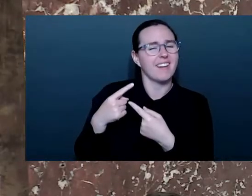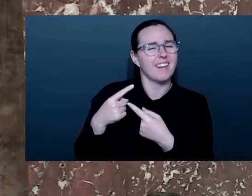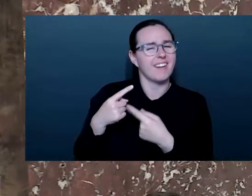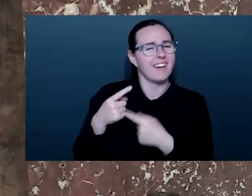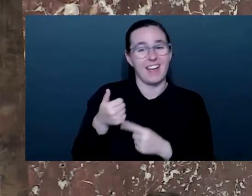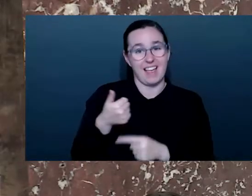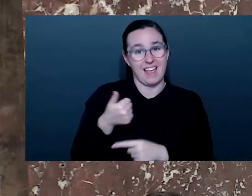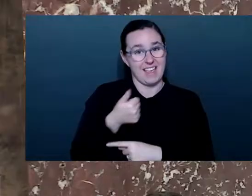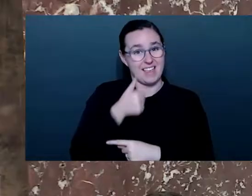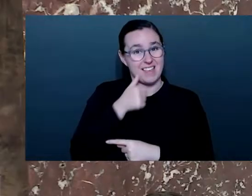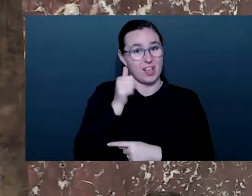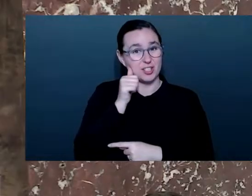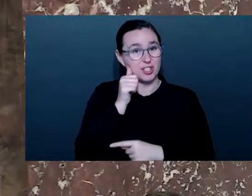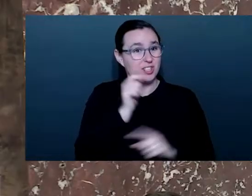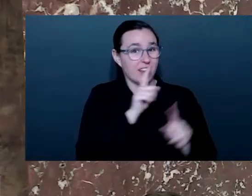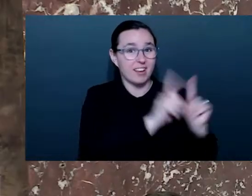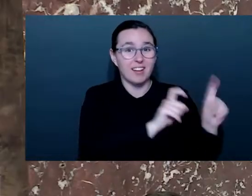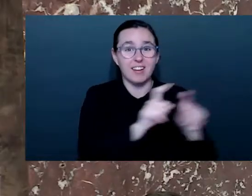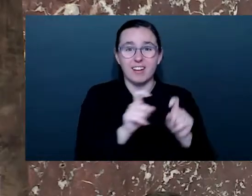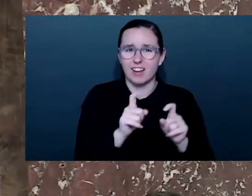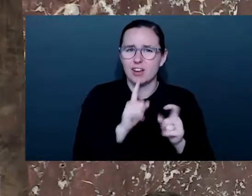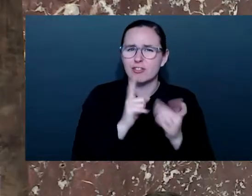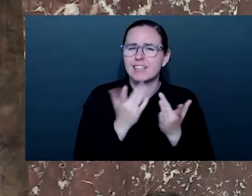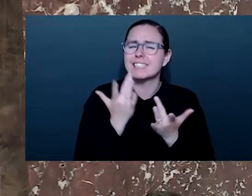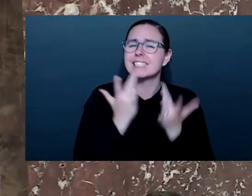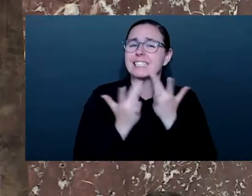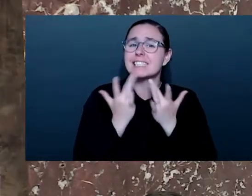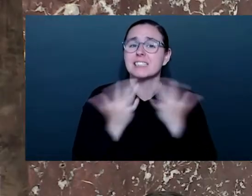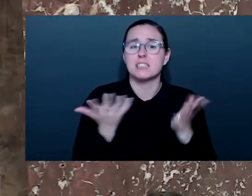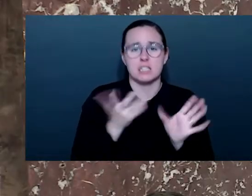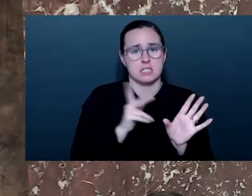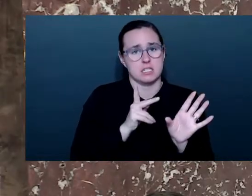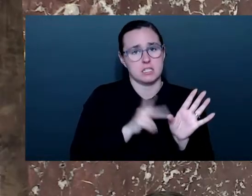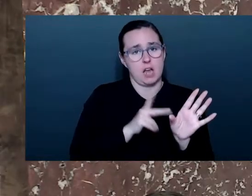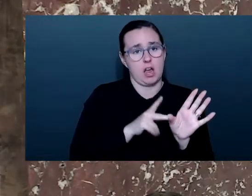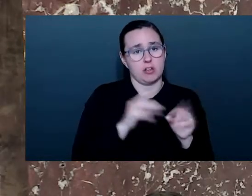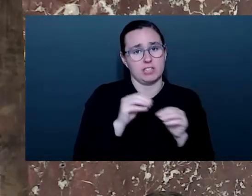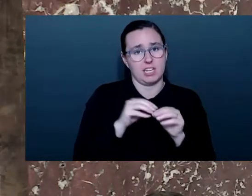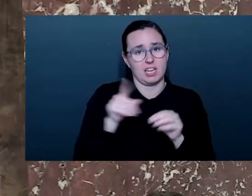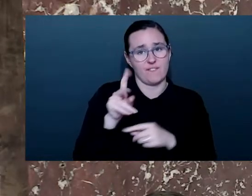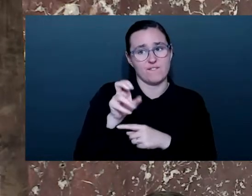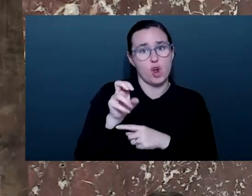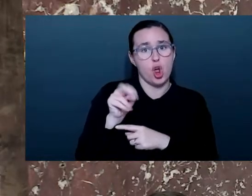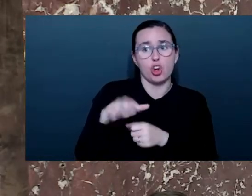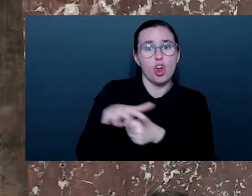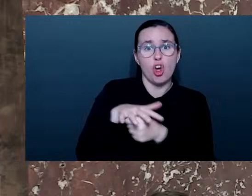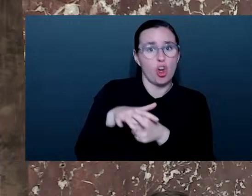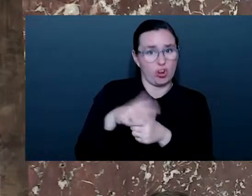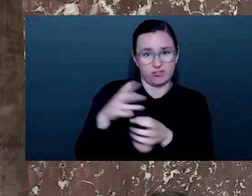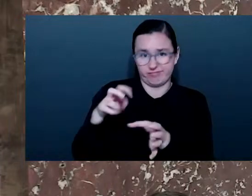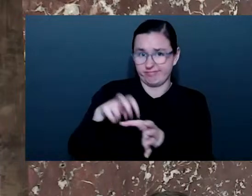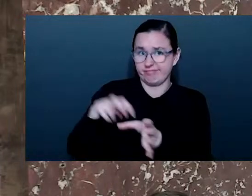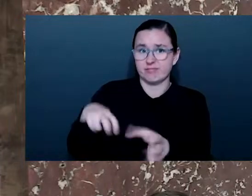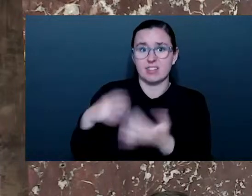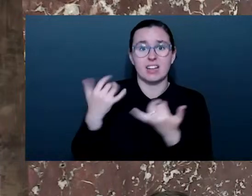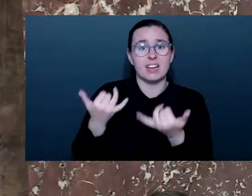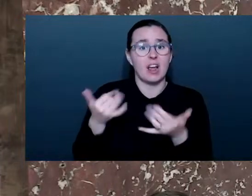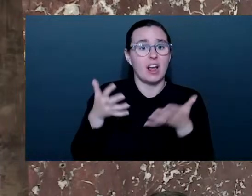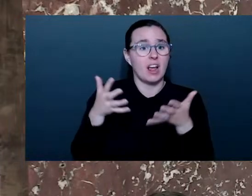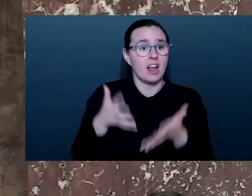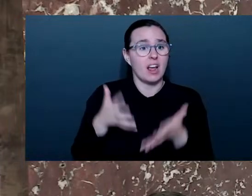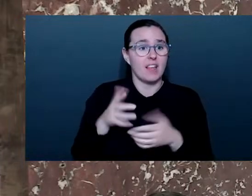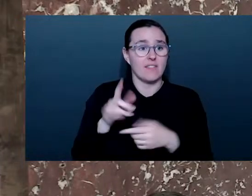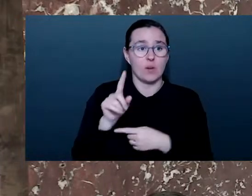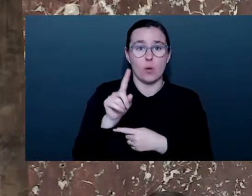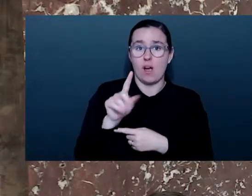psychiatrists in Vernon that resigned, leaving now 151 openings within psychiatry within